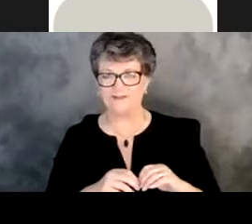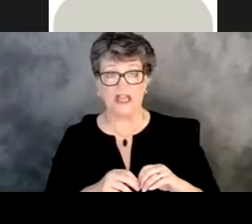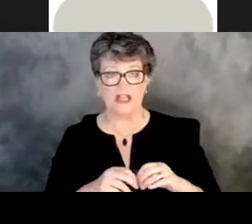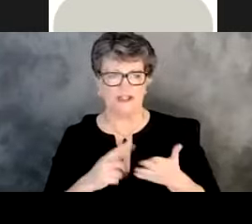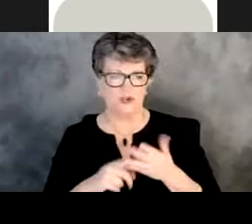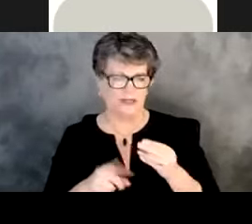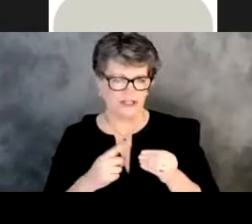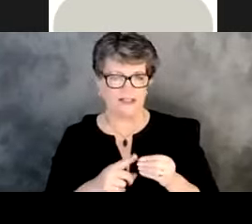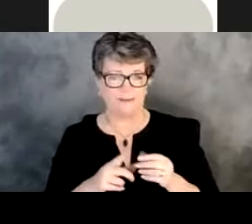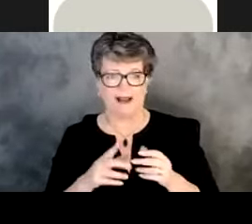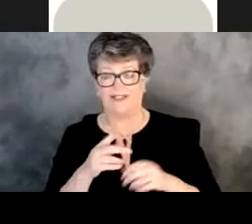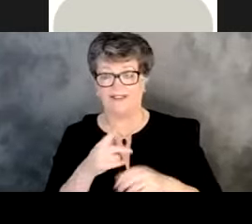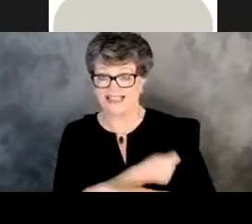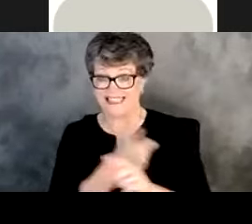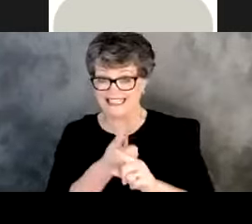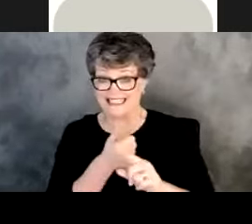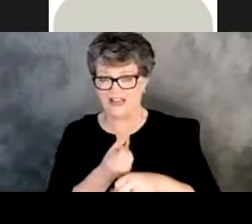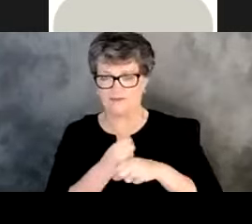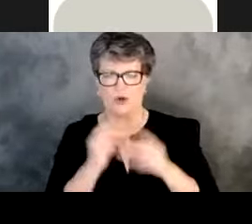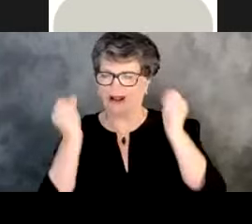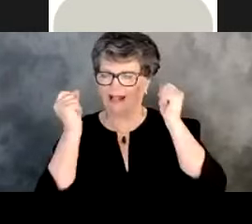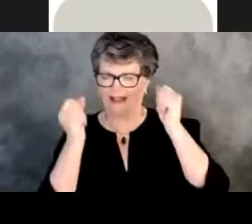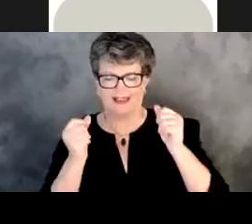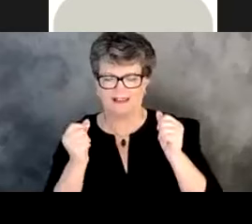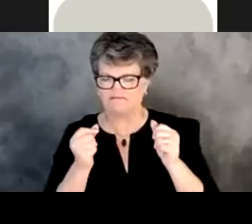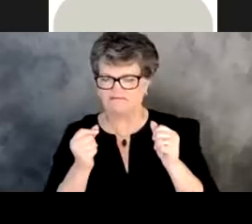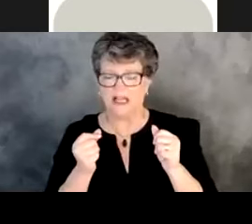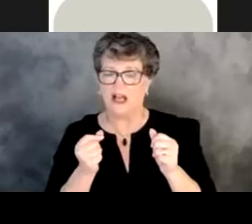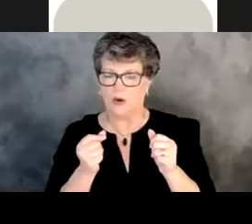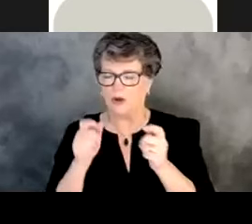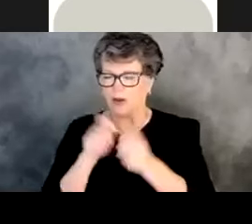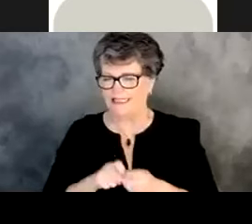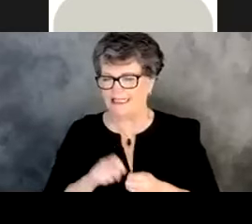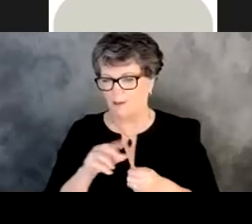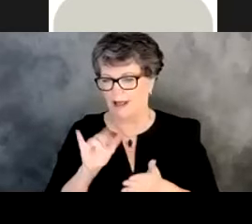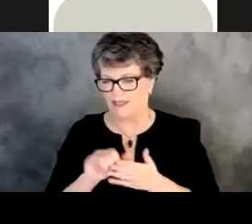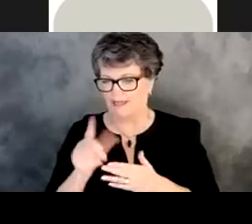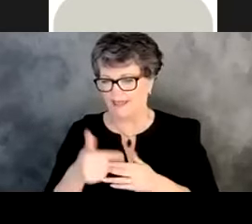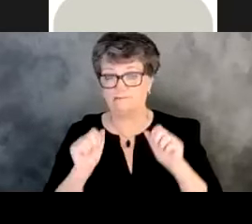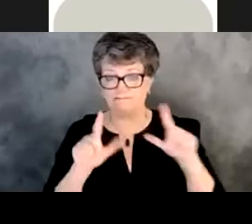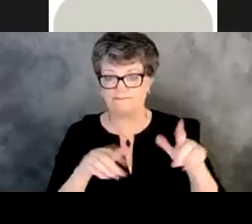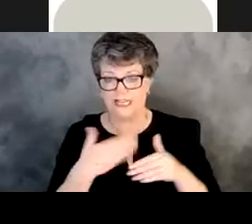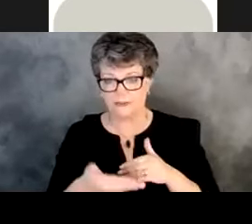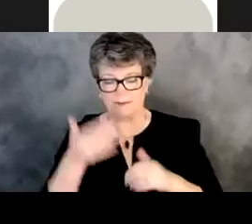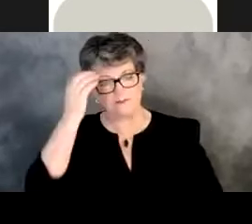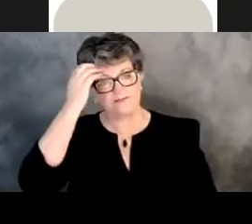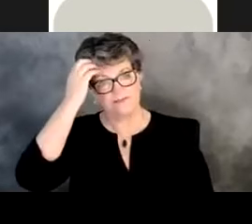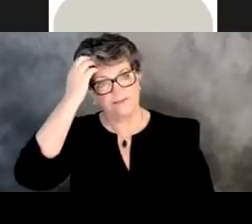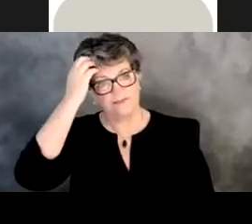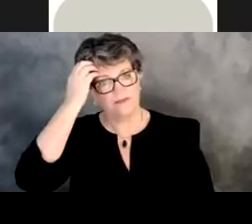about vaccines being created too quickly. We'll go into detail about that. You can skip to the next slide.